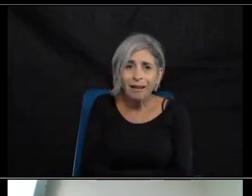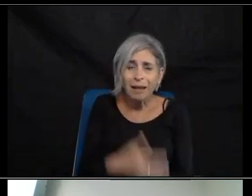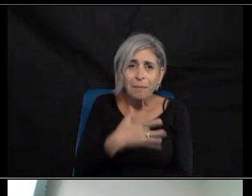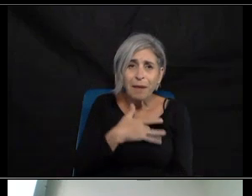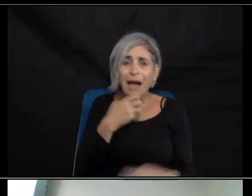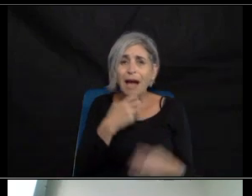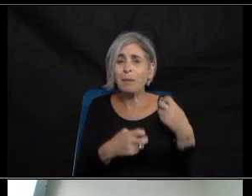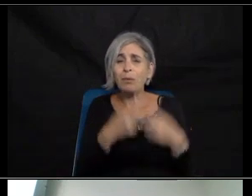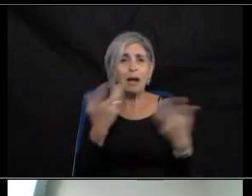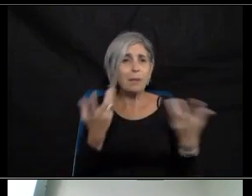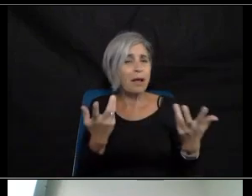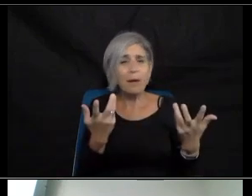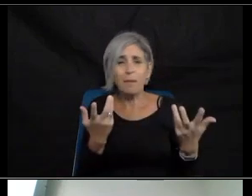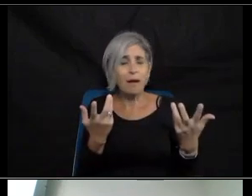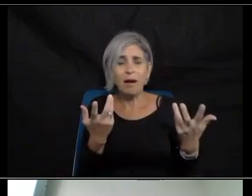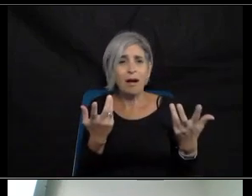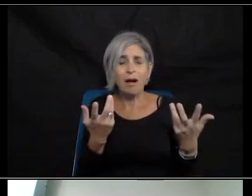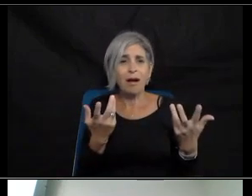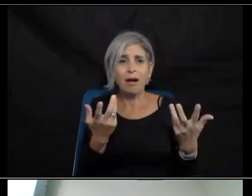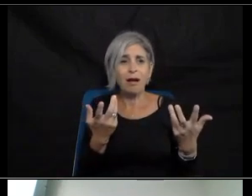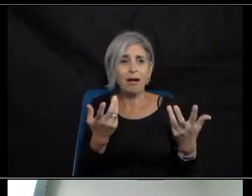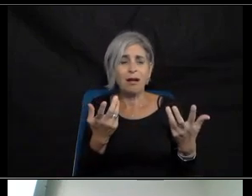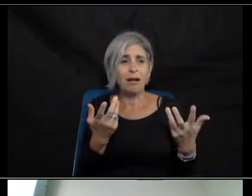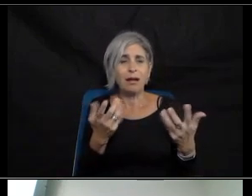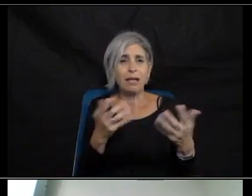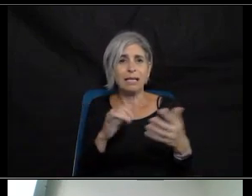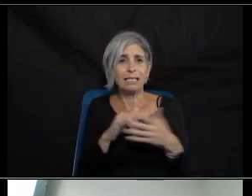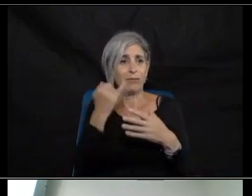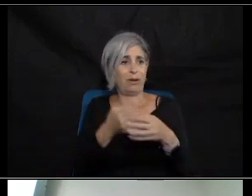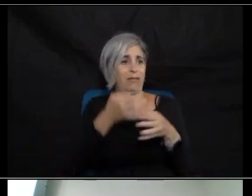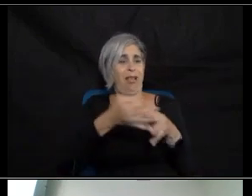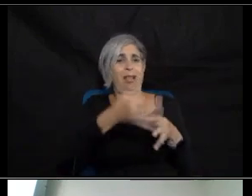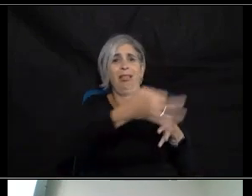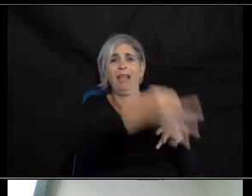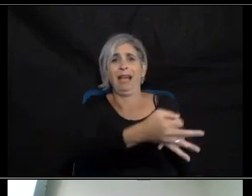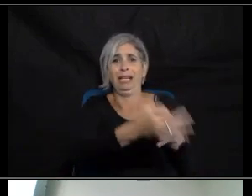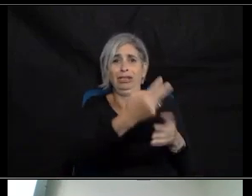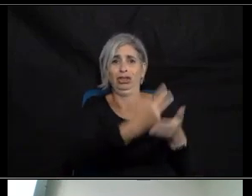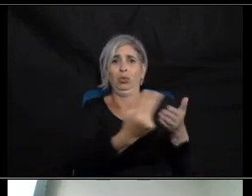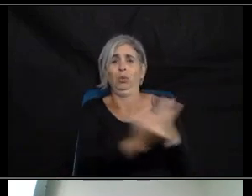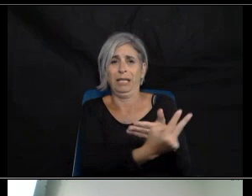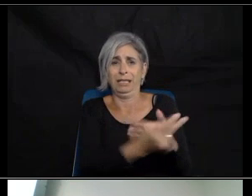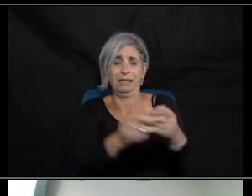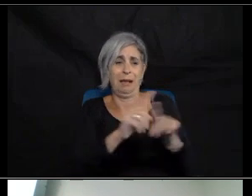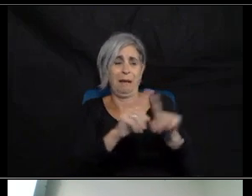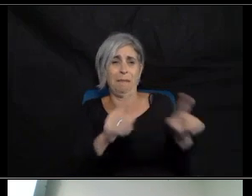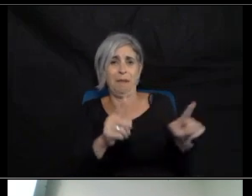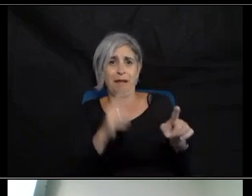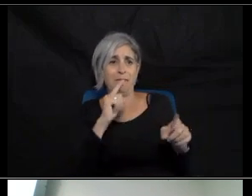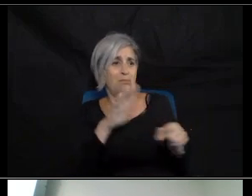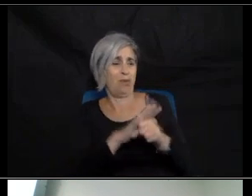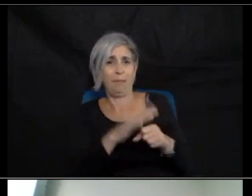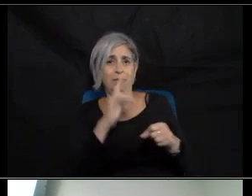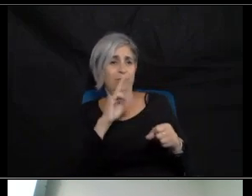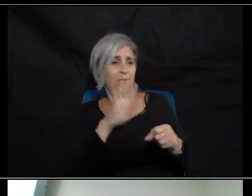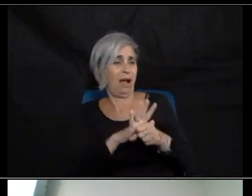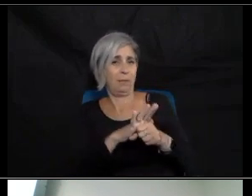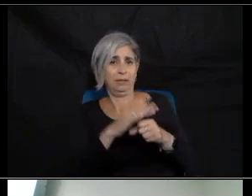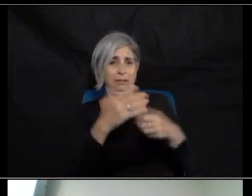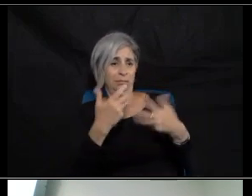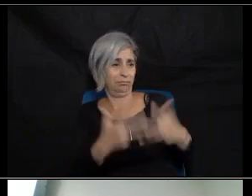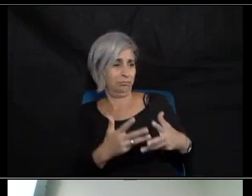faith. I don't know what plan will be put forward if we delay this 2 weeks, but I can tell you, because promises have been made and to me